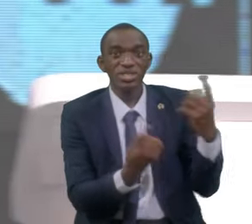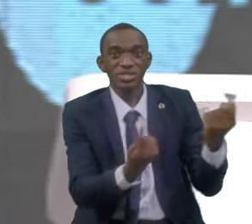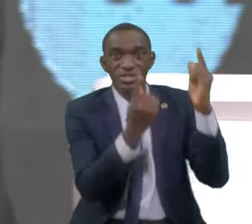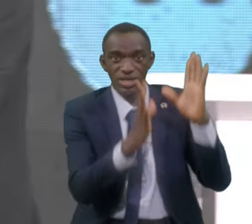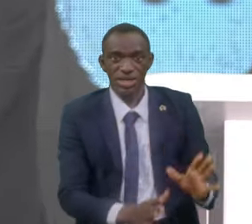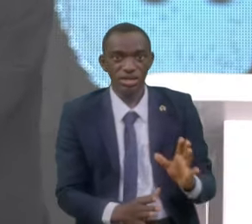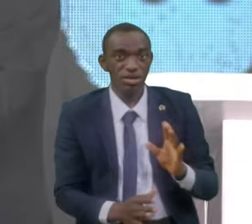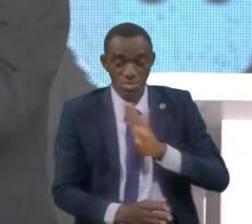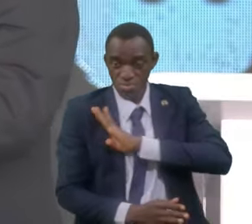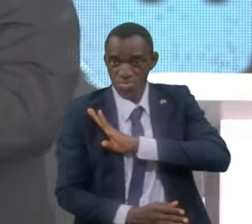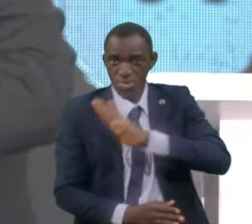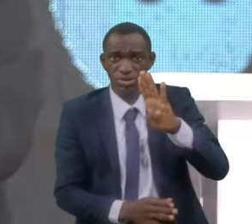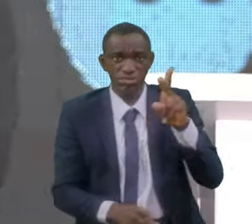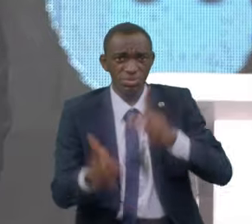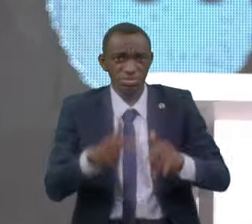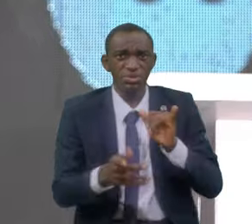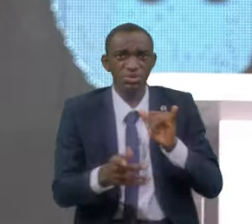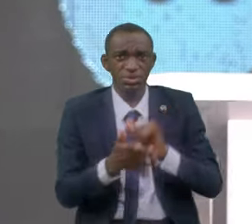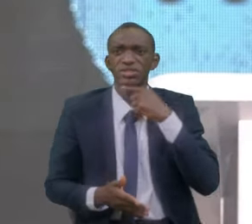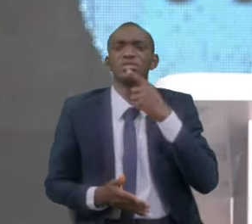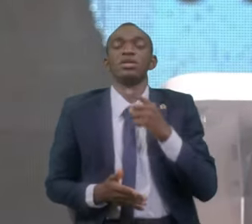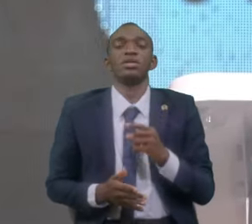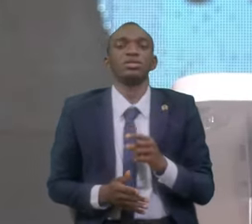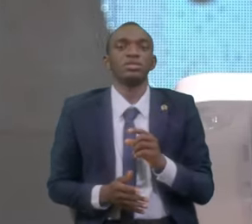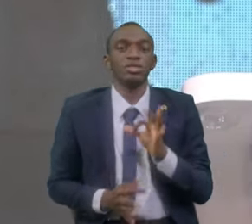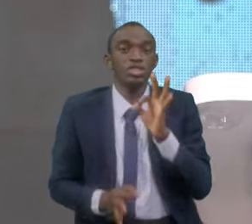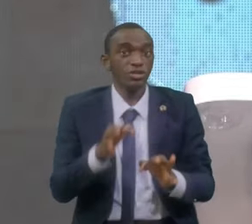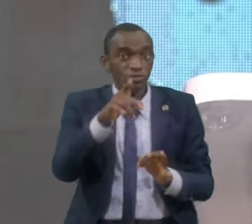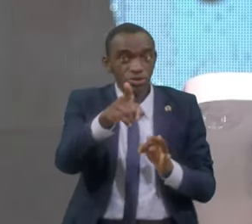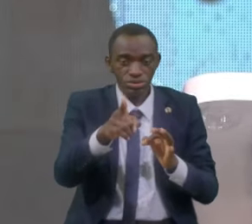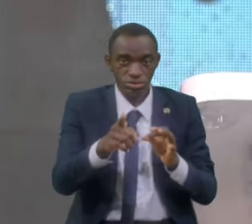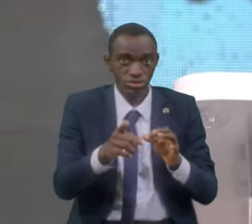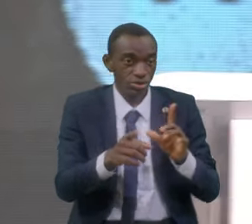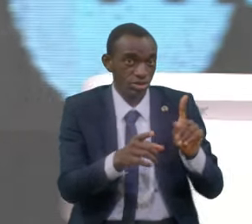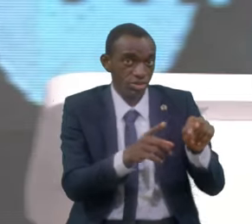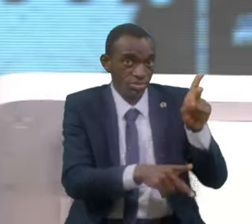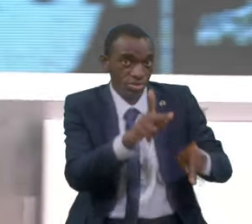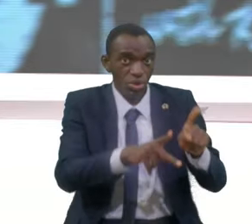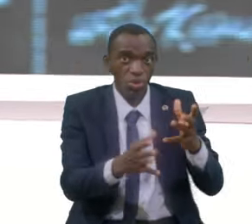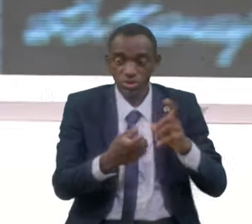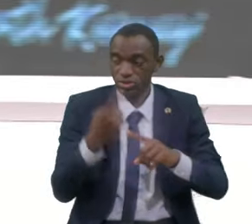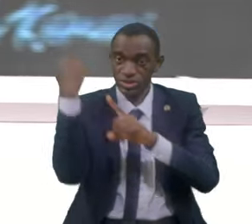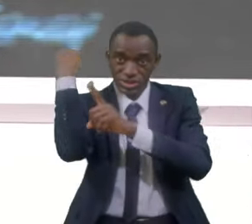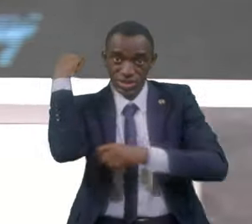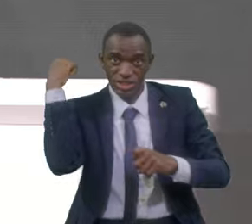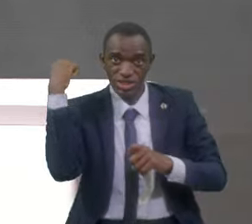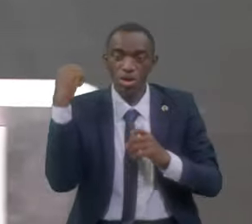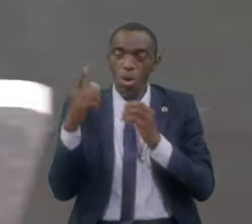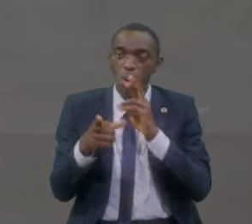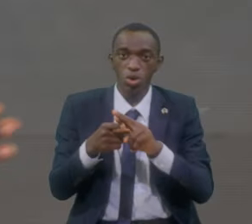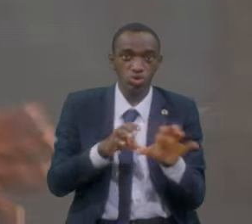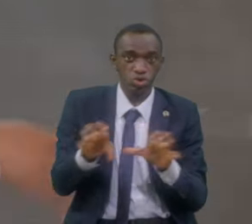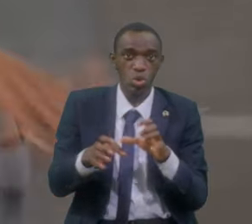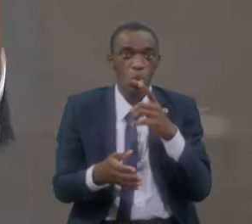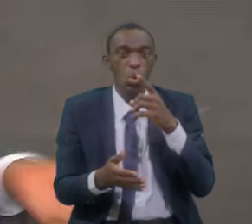bold and brazen. And if you're going to still do what you intended to do, what you are called to